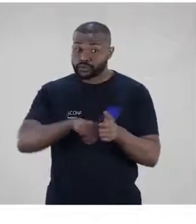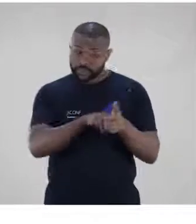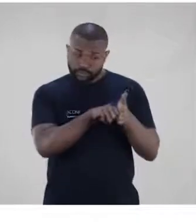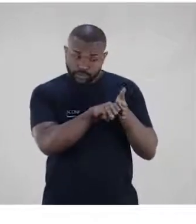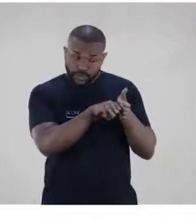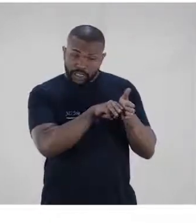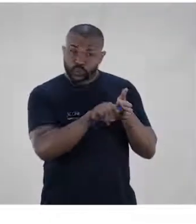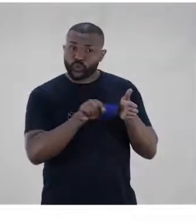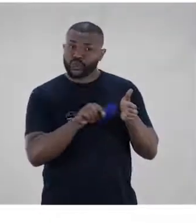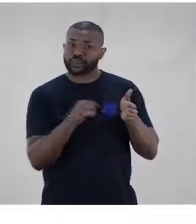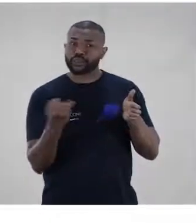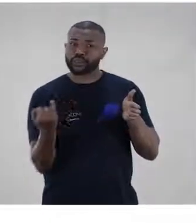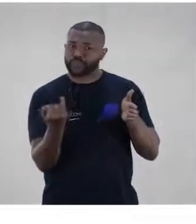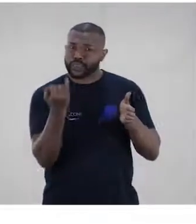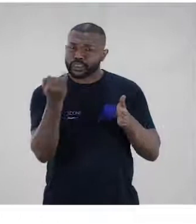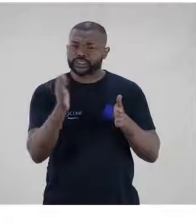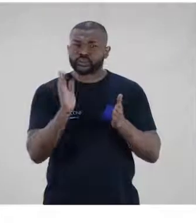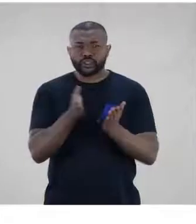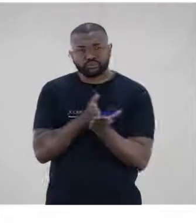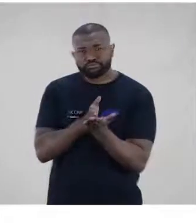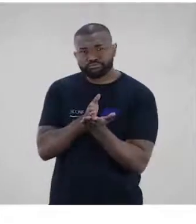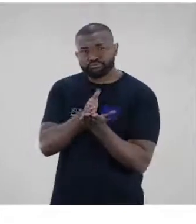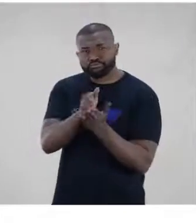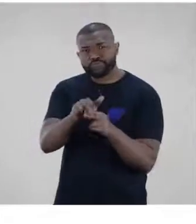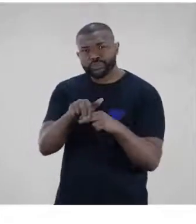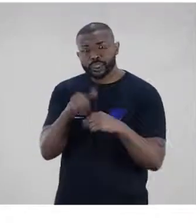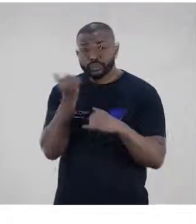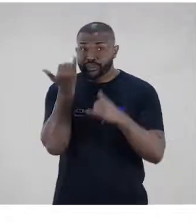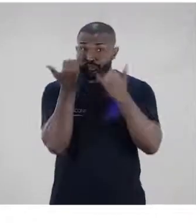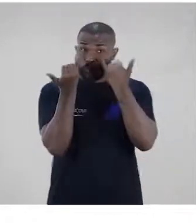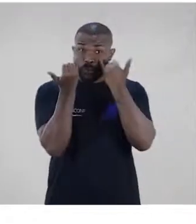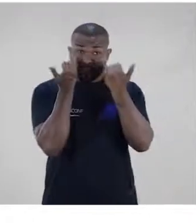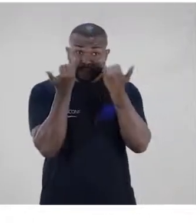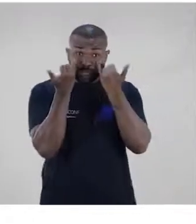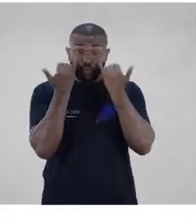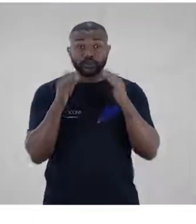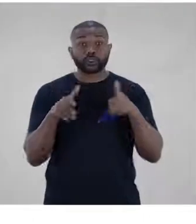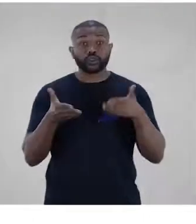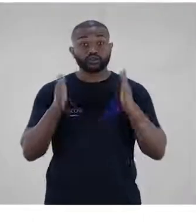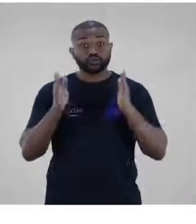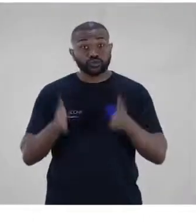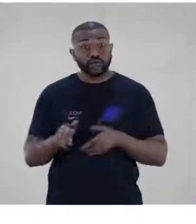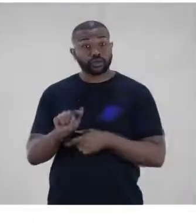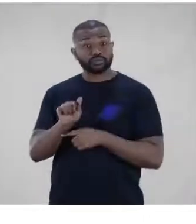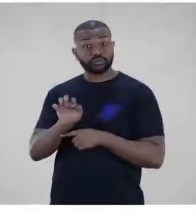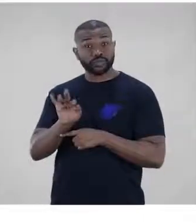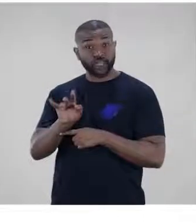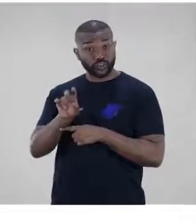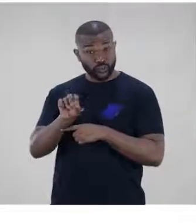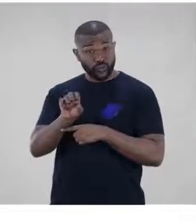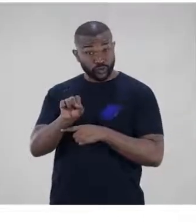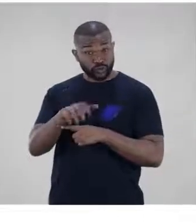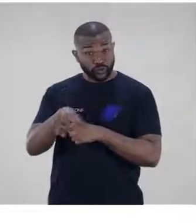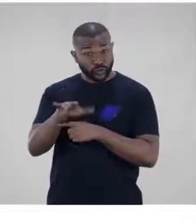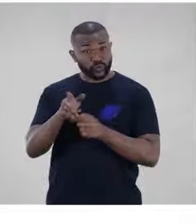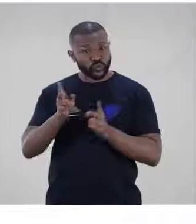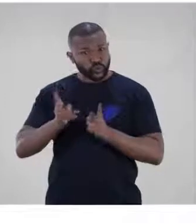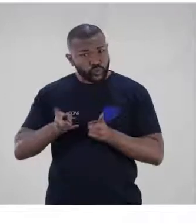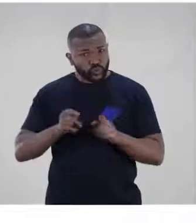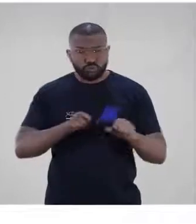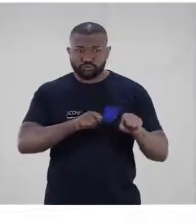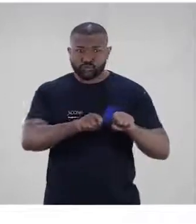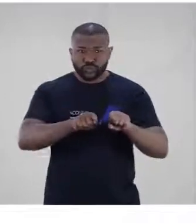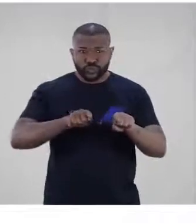to change an organization to become data-driven, to treating data as an asset, we talk about it all the time, and really competing on